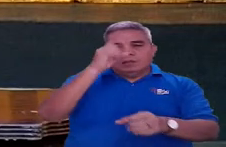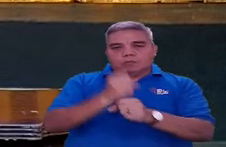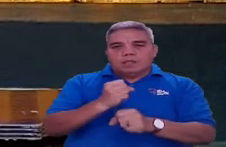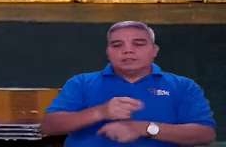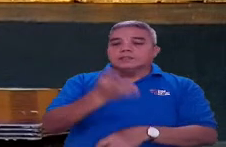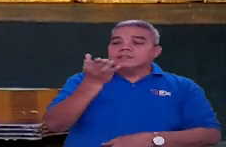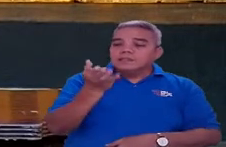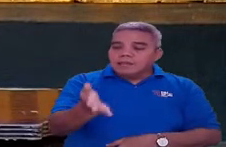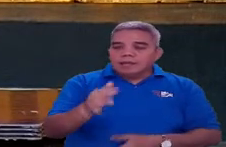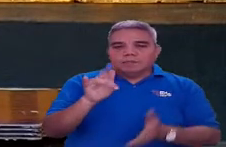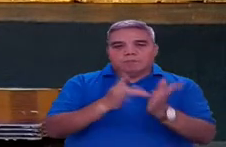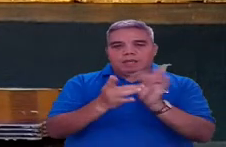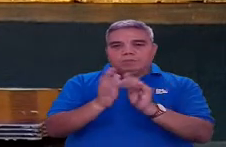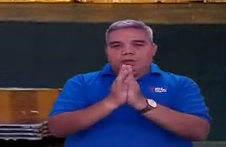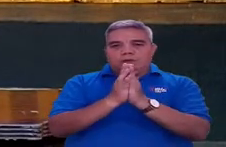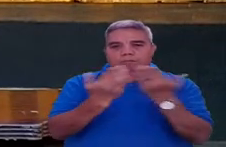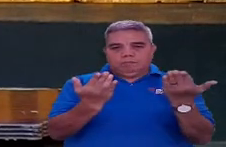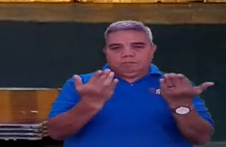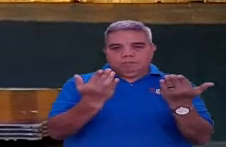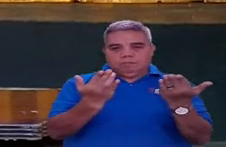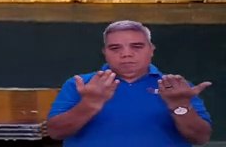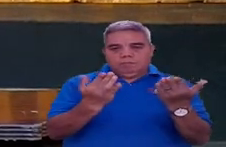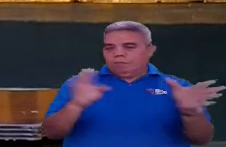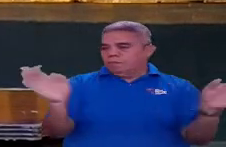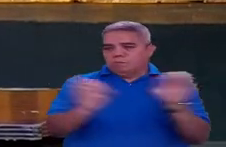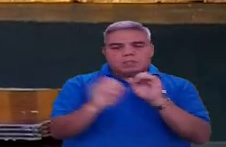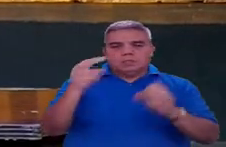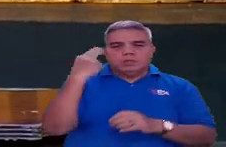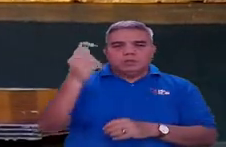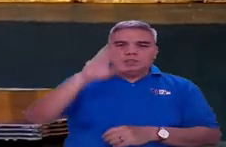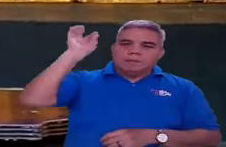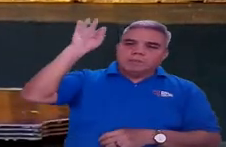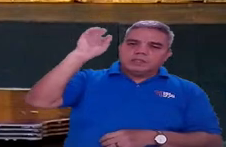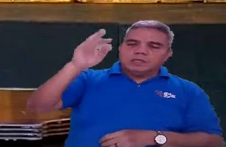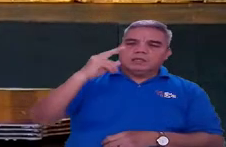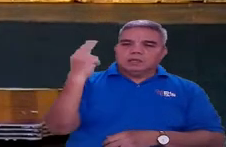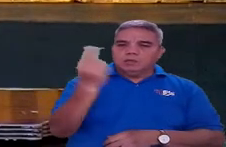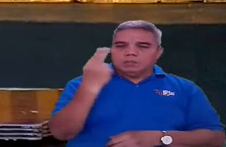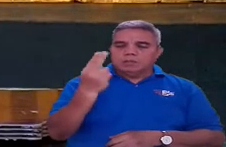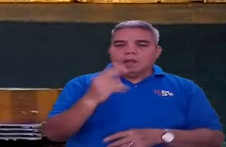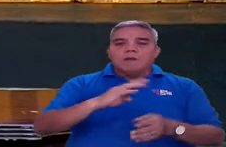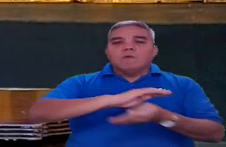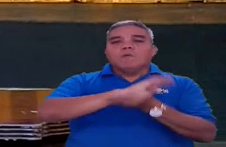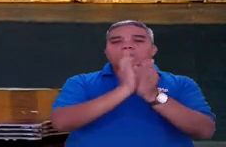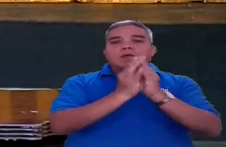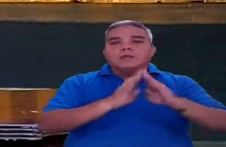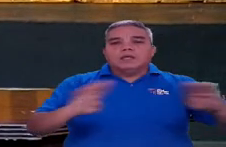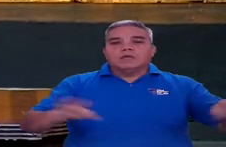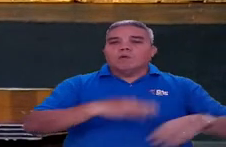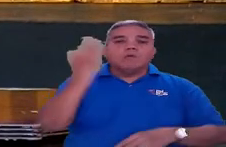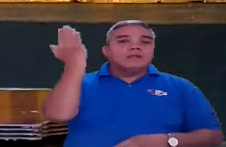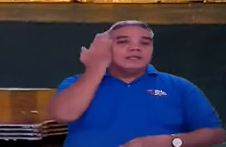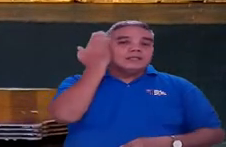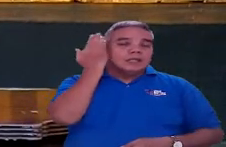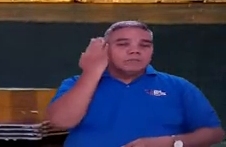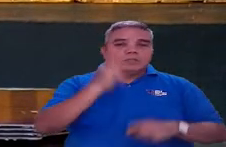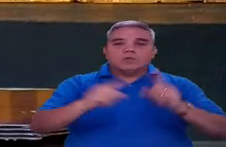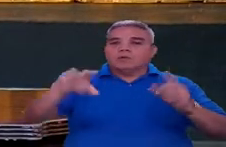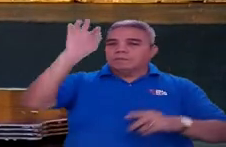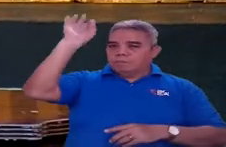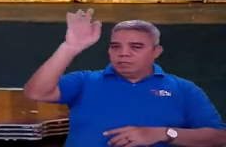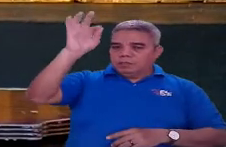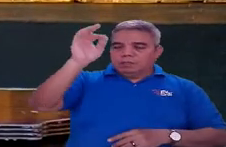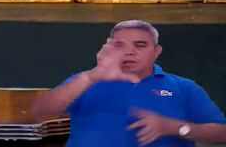this Bible here. There is no use preaching this Word of God. We become all deceivers as so-called